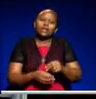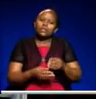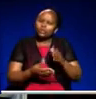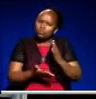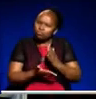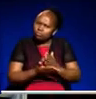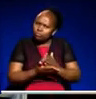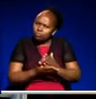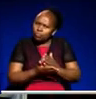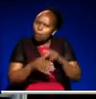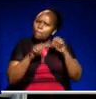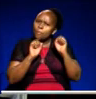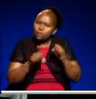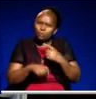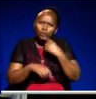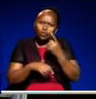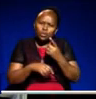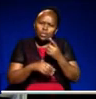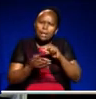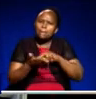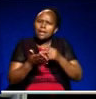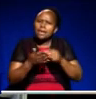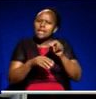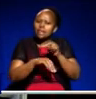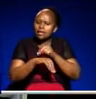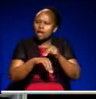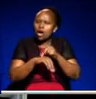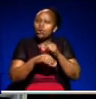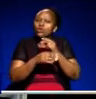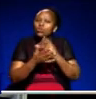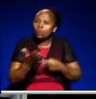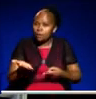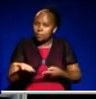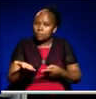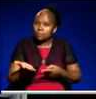you say what a noun is?